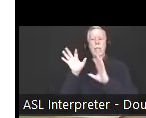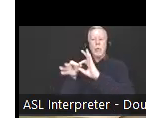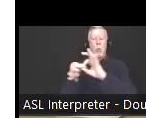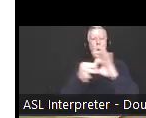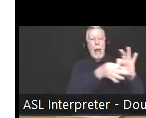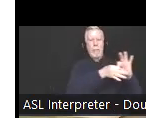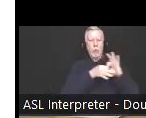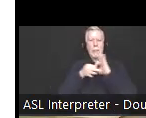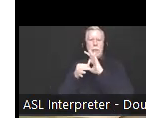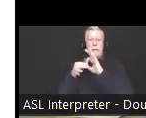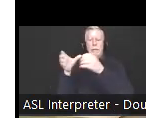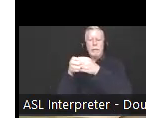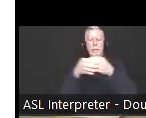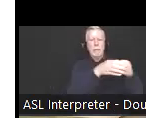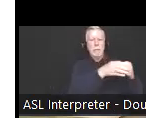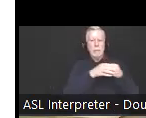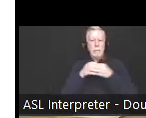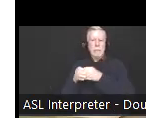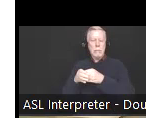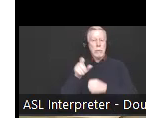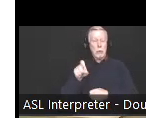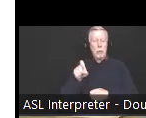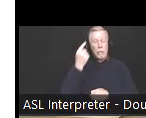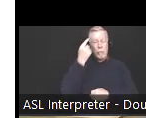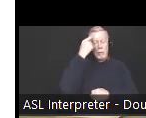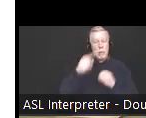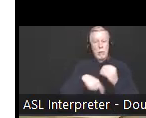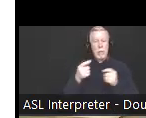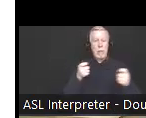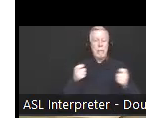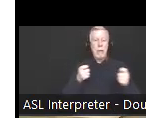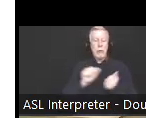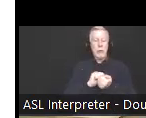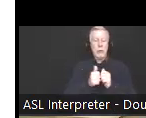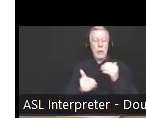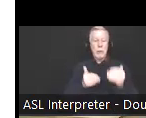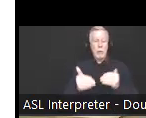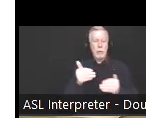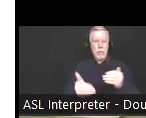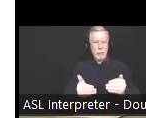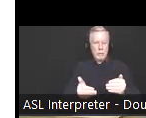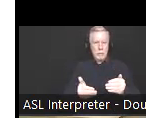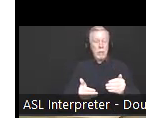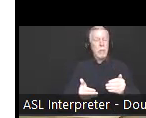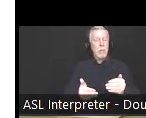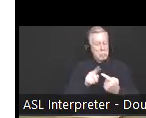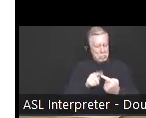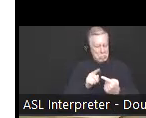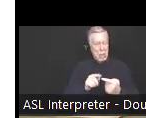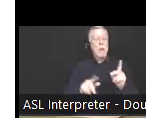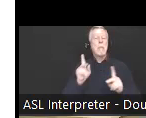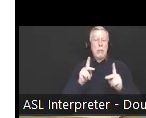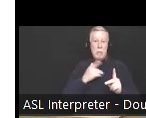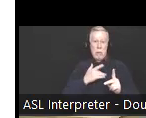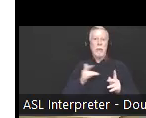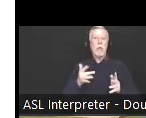about managing the change process that people are going to. A little bit of anxiety coming to a table where